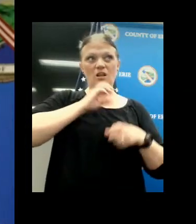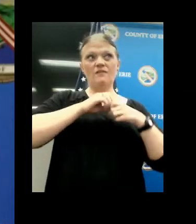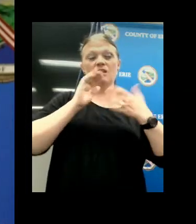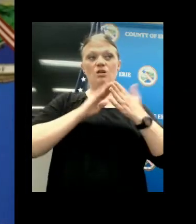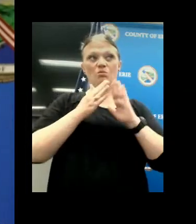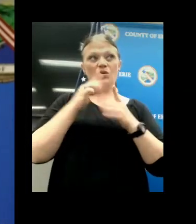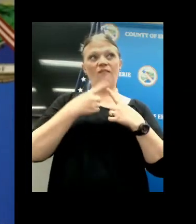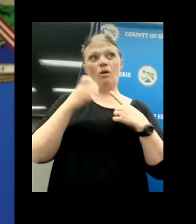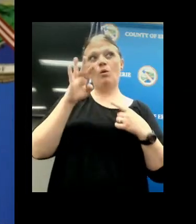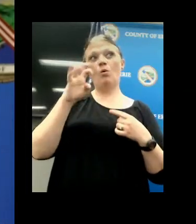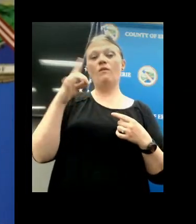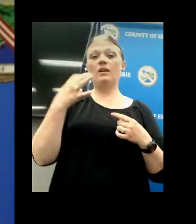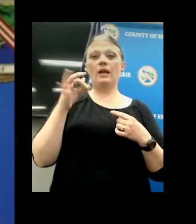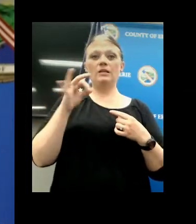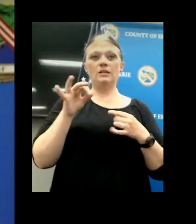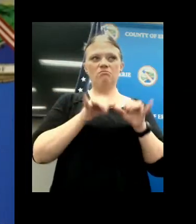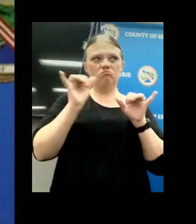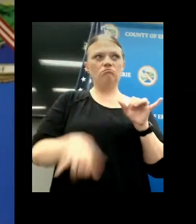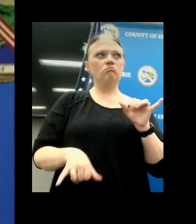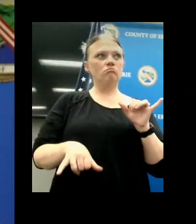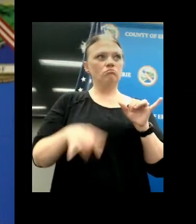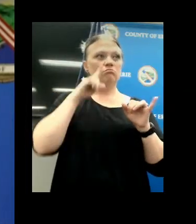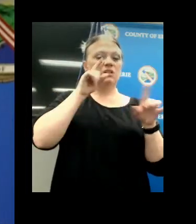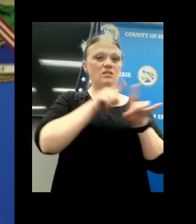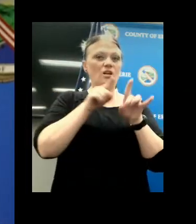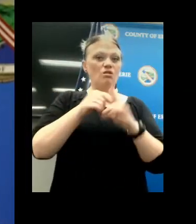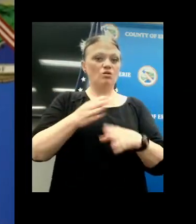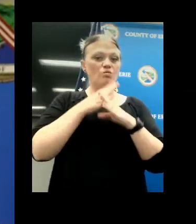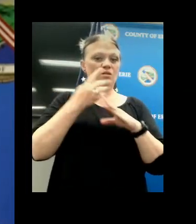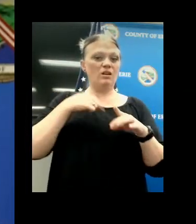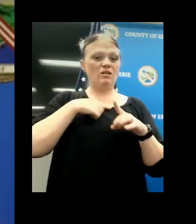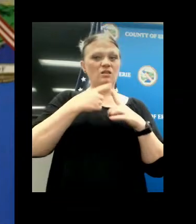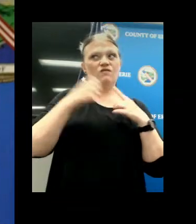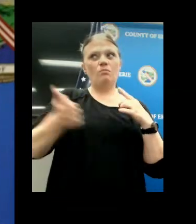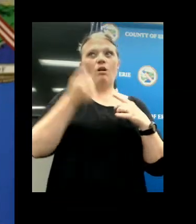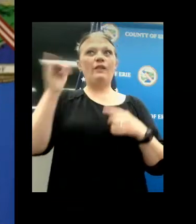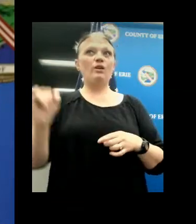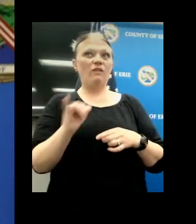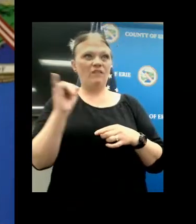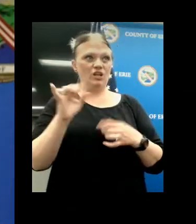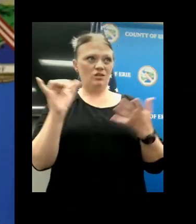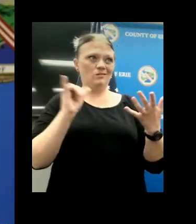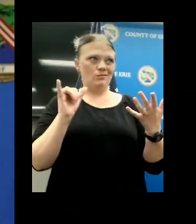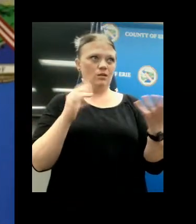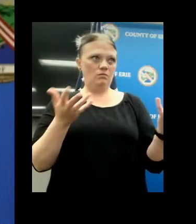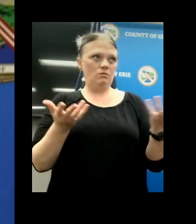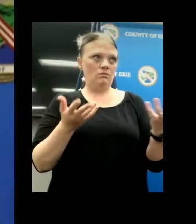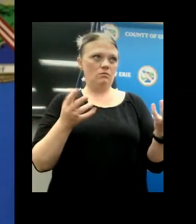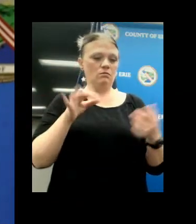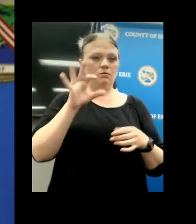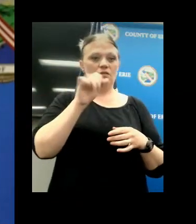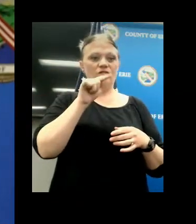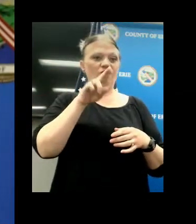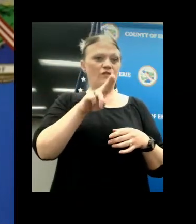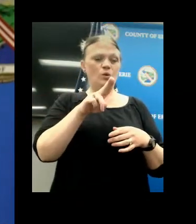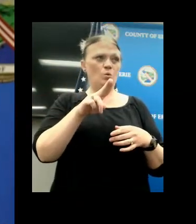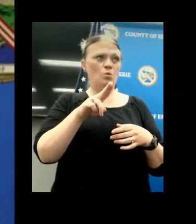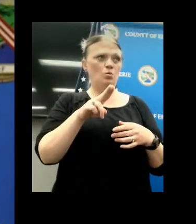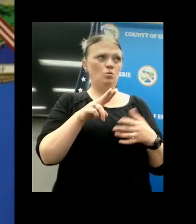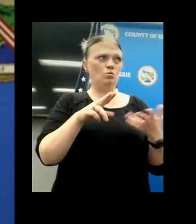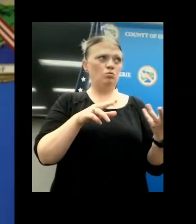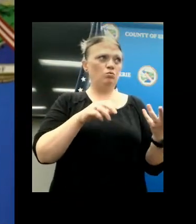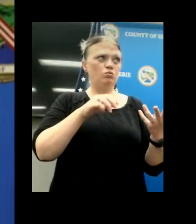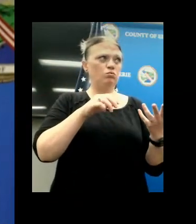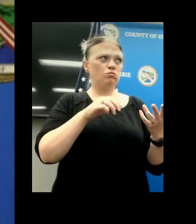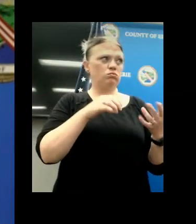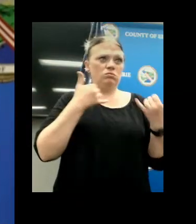our community from COVID-19 stick, because they also protect us from other infectious diseases, right? I mean, flu isn't going to be